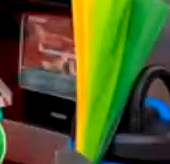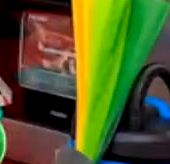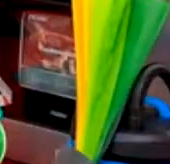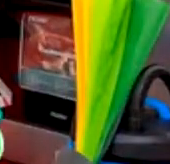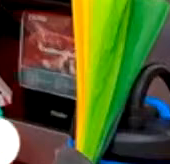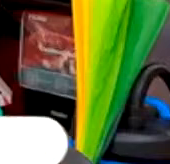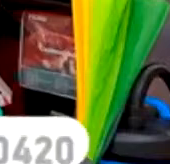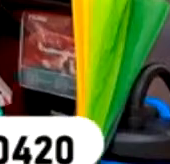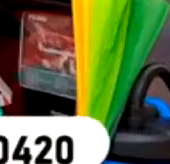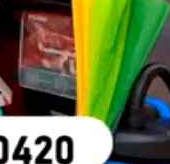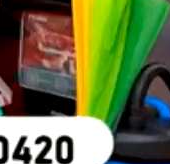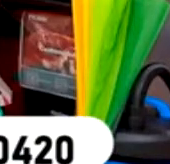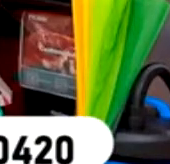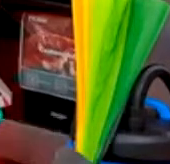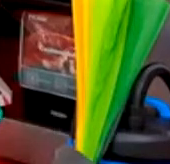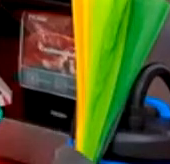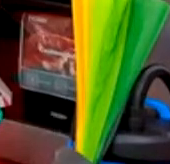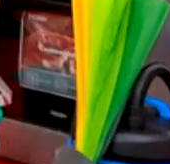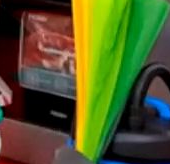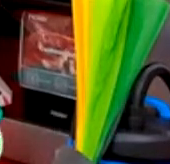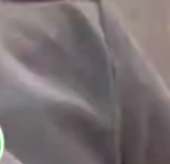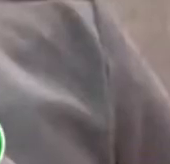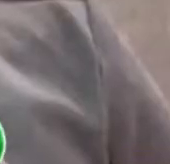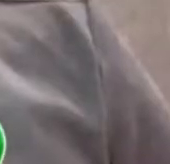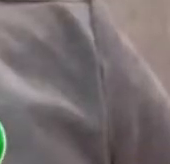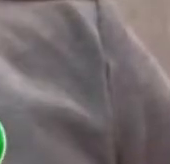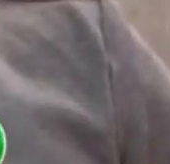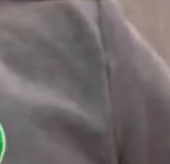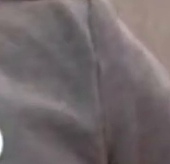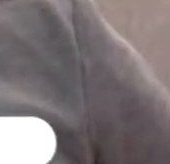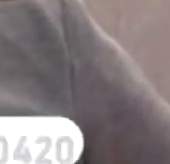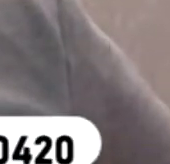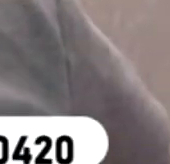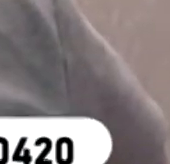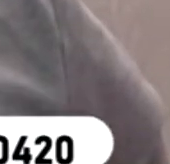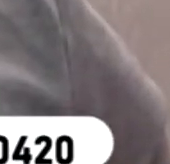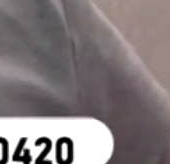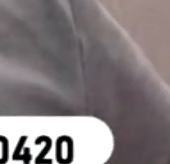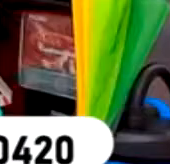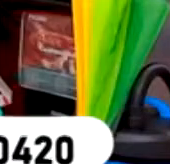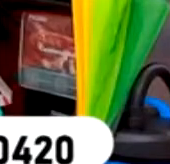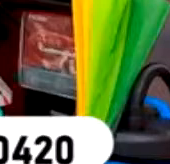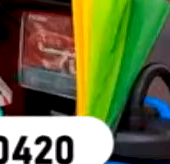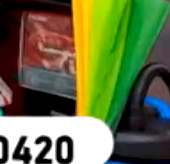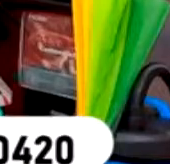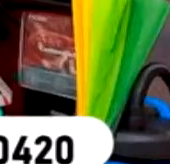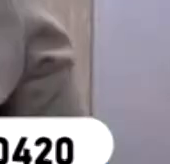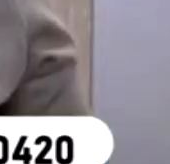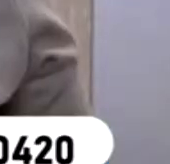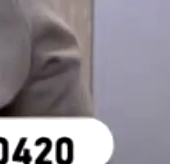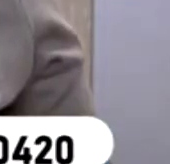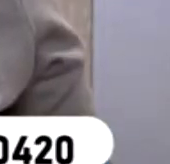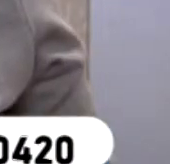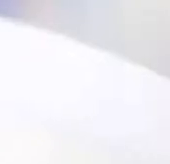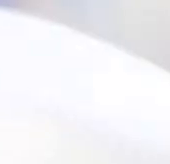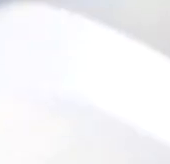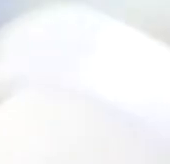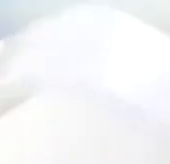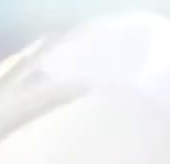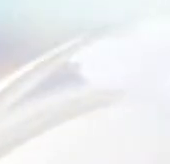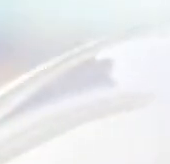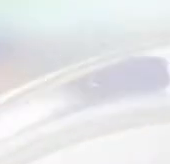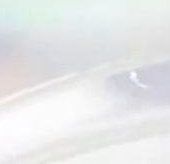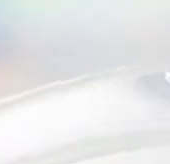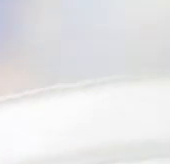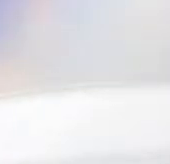We've gone ahead to Kamaliza Pia school fees with your other kid. Thank you, God. Santi sana Loto Moto.